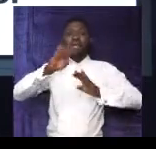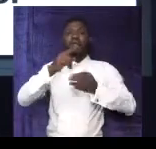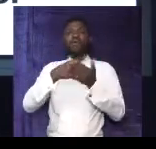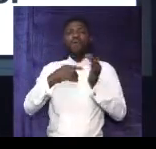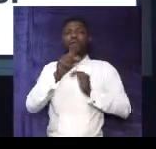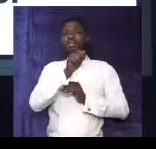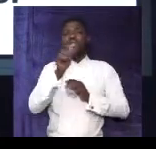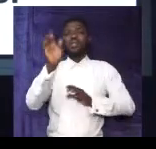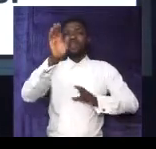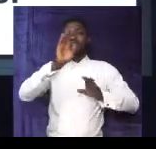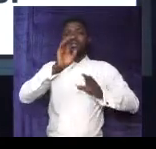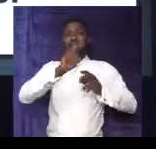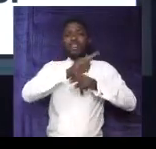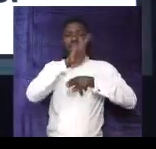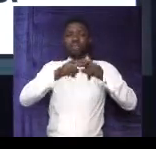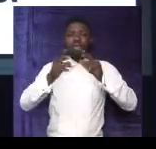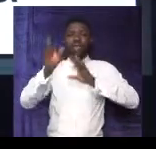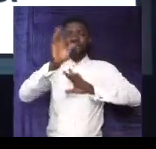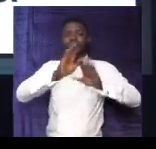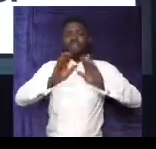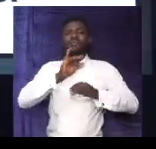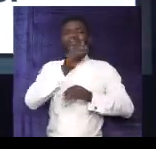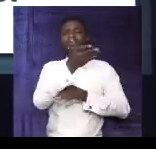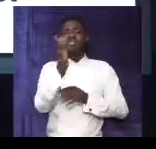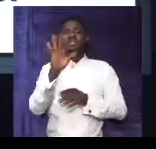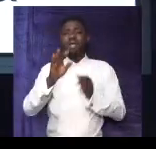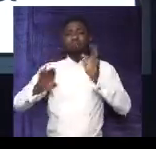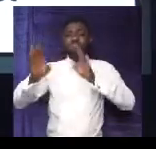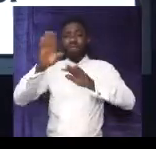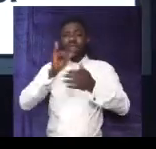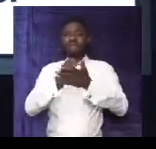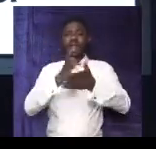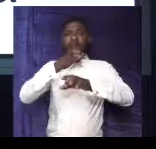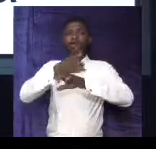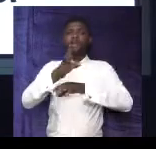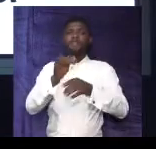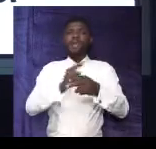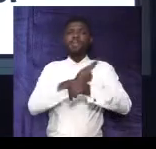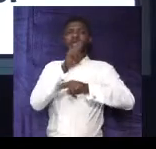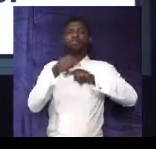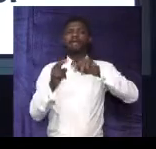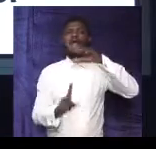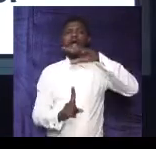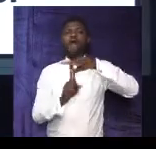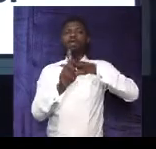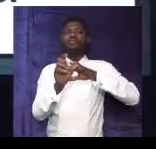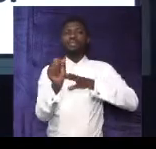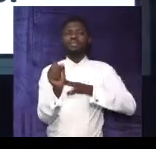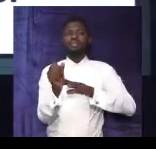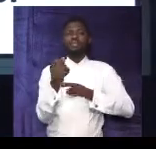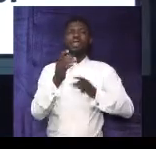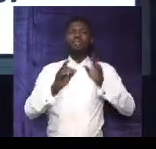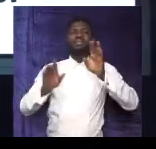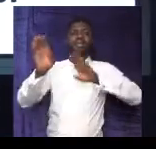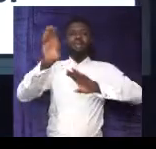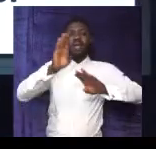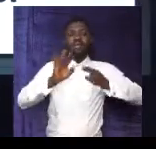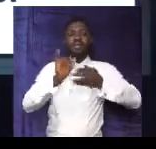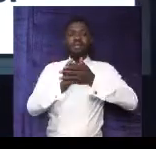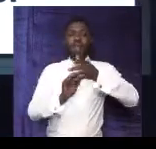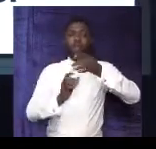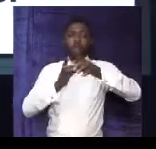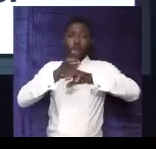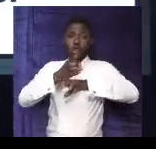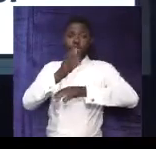disaster. What are natural disasters? These are disasters caused by natural occurrences. They